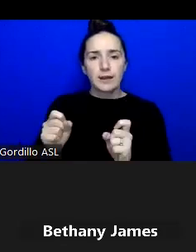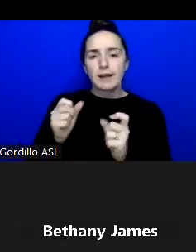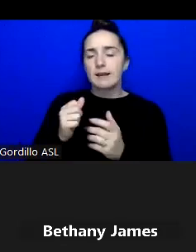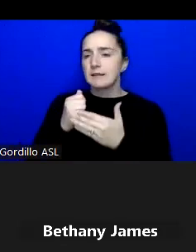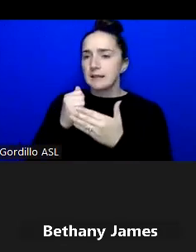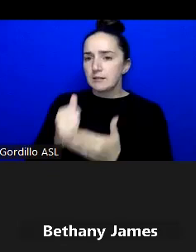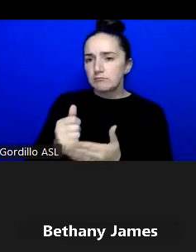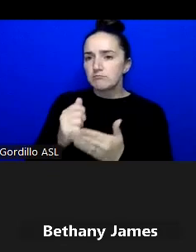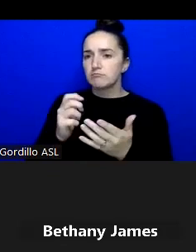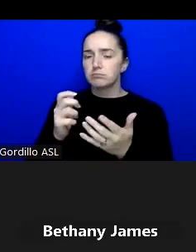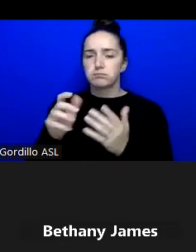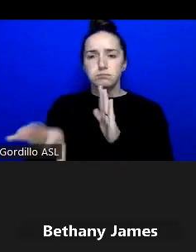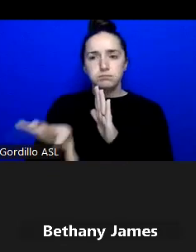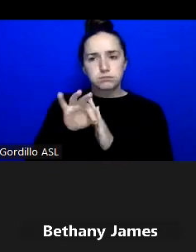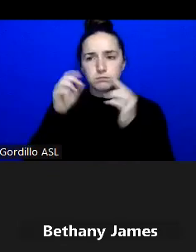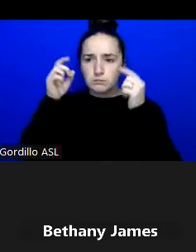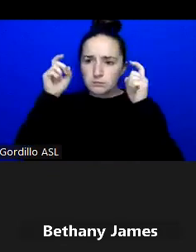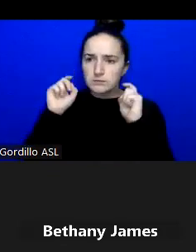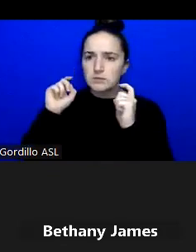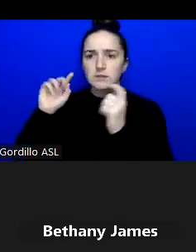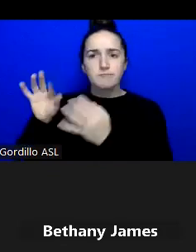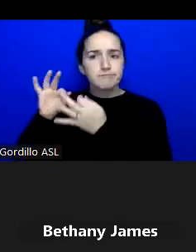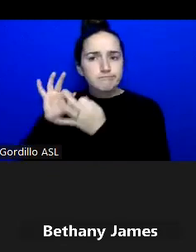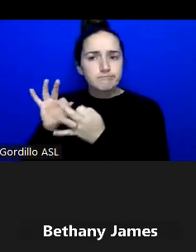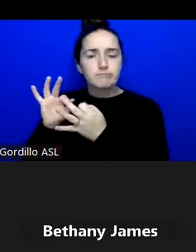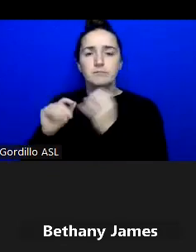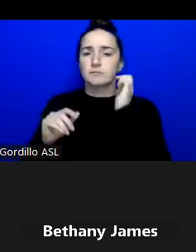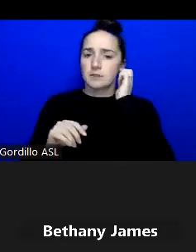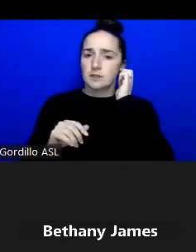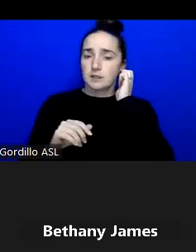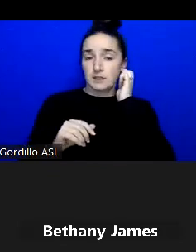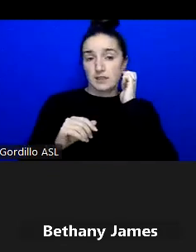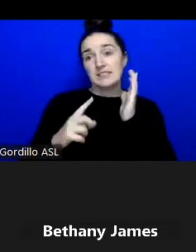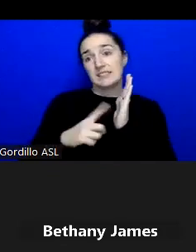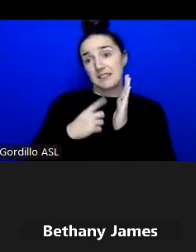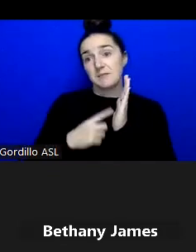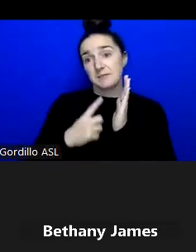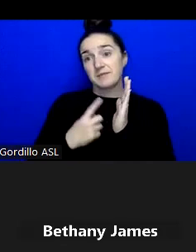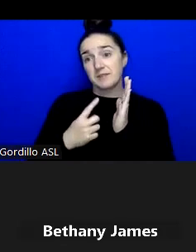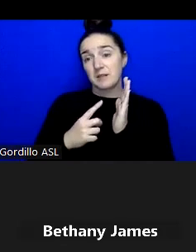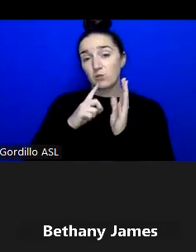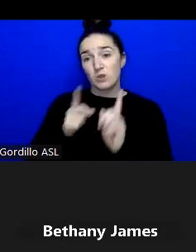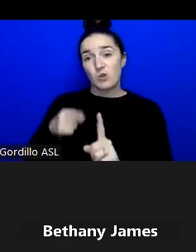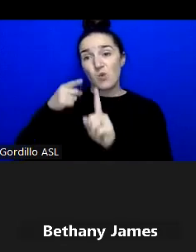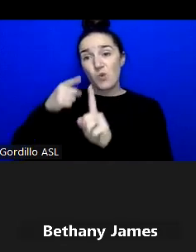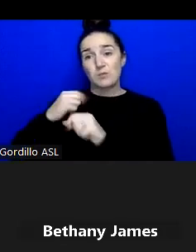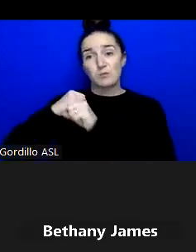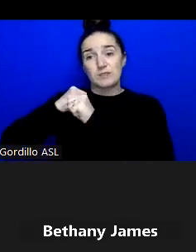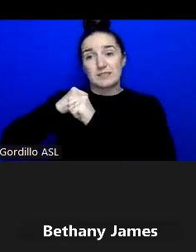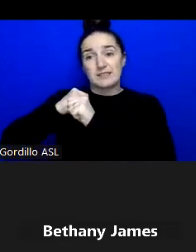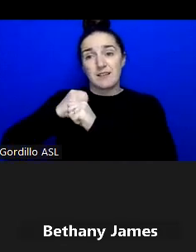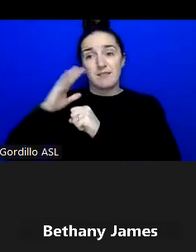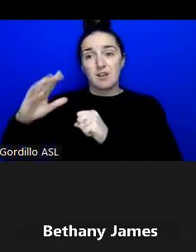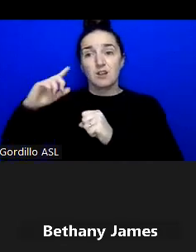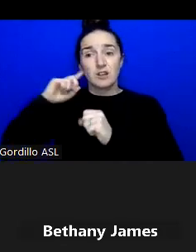rehabilitation, and sometimes other things like specialty hearing protection. Depending on the field that somebody works in, they may be better served at having